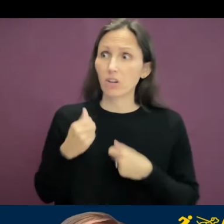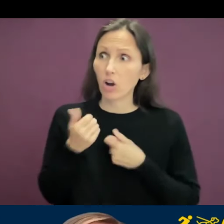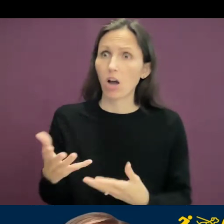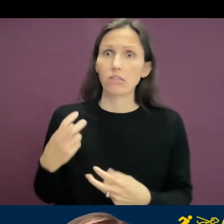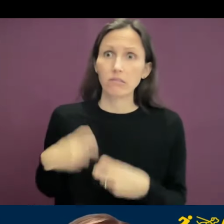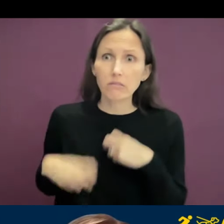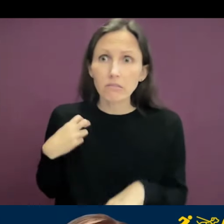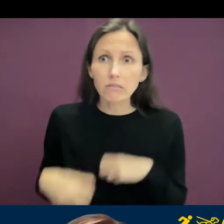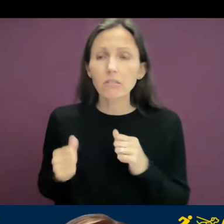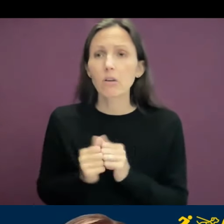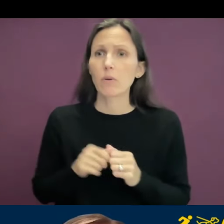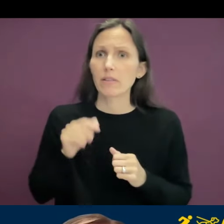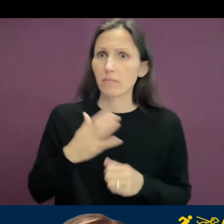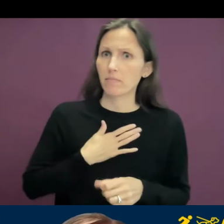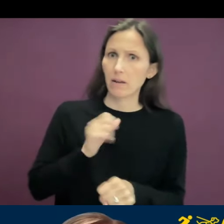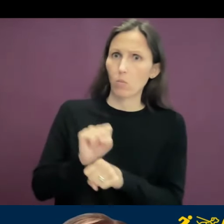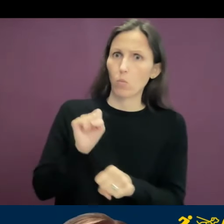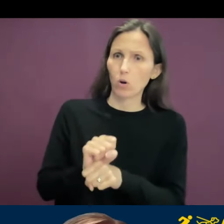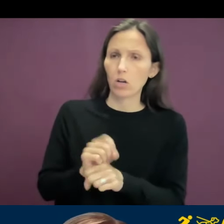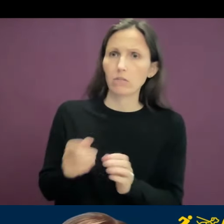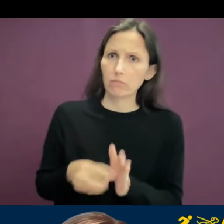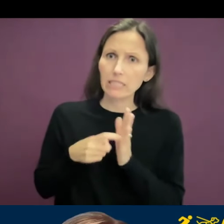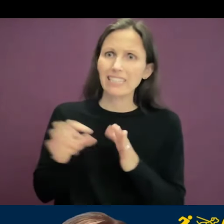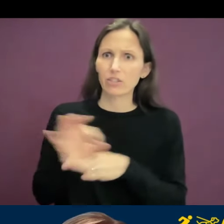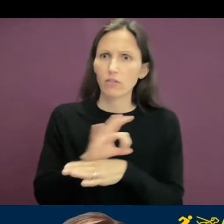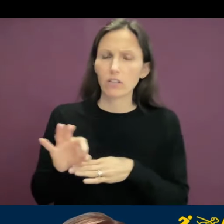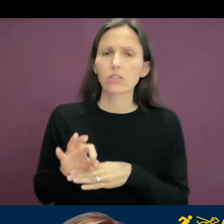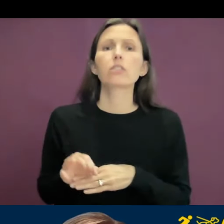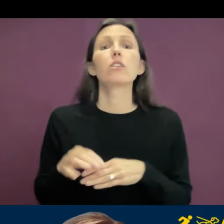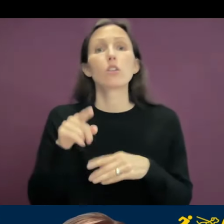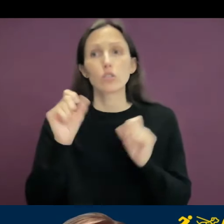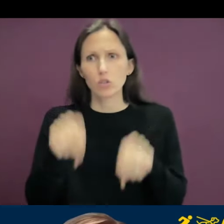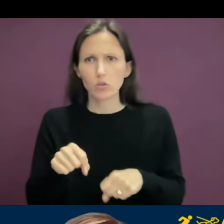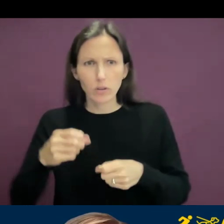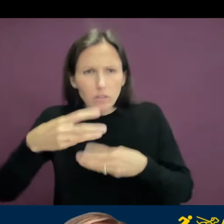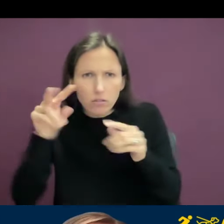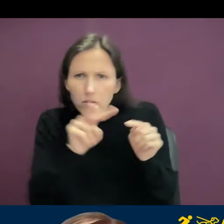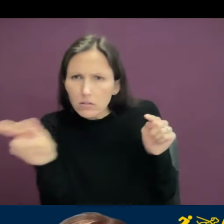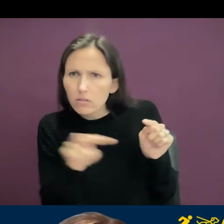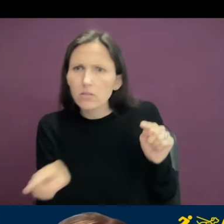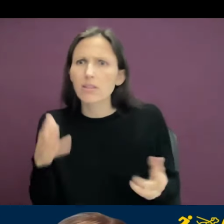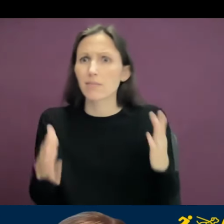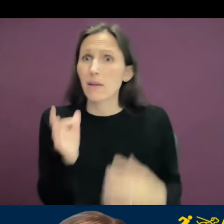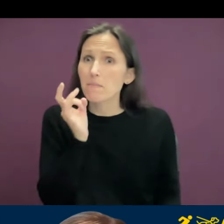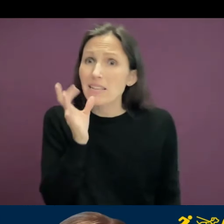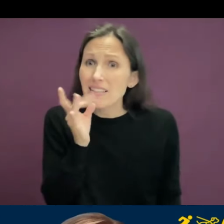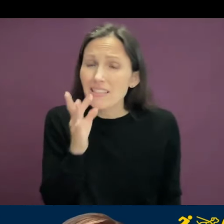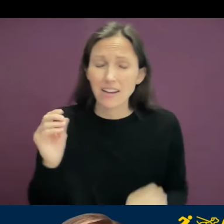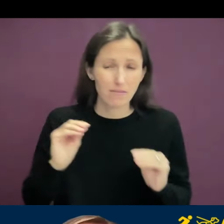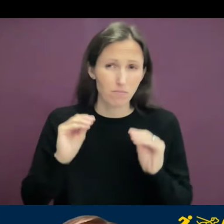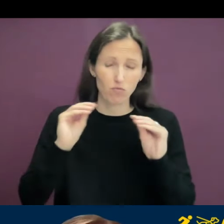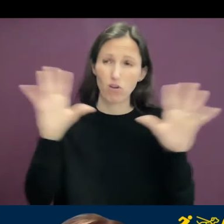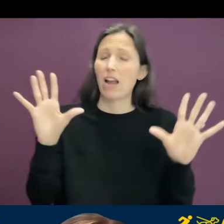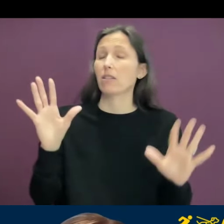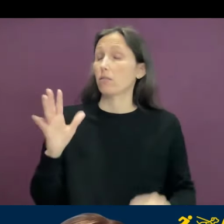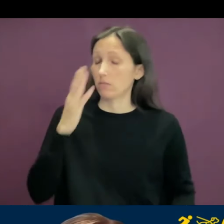tasks. This is a great opportunity to search here and select on some of these items. It could be that the lighting is too bright and maybe